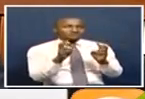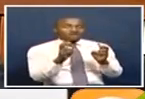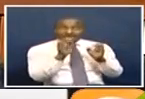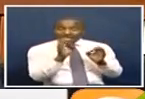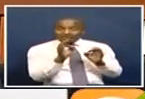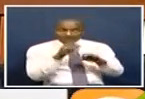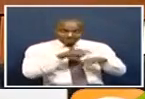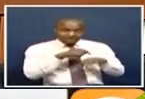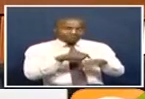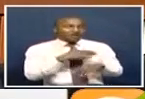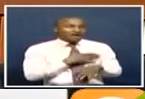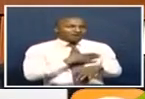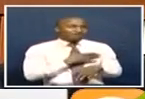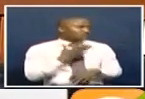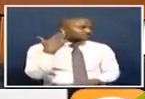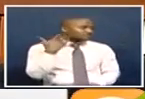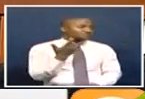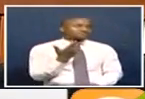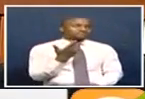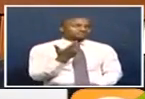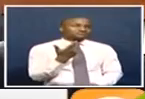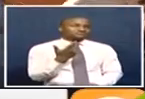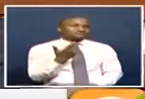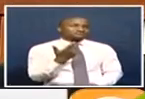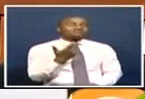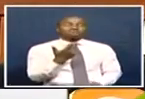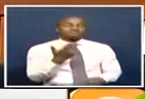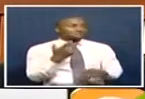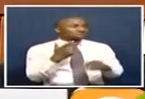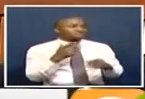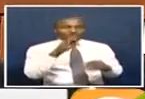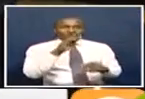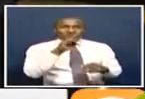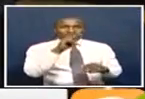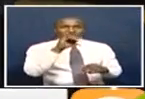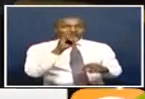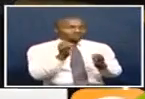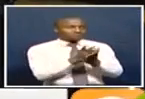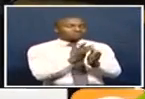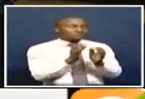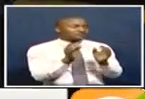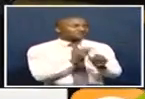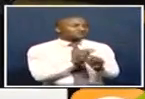during our own party, our state, we would have done away with Buzeki.